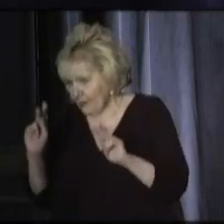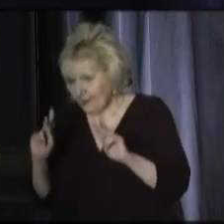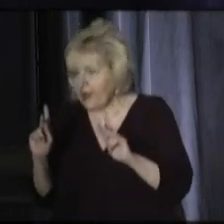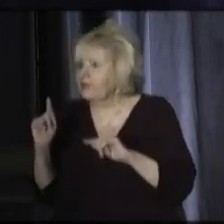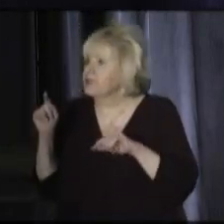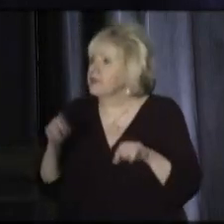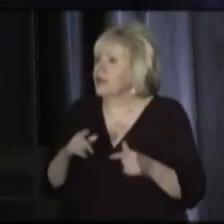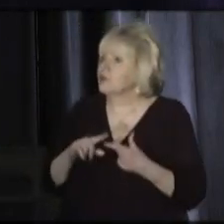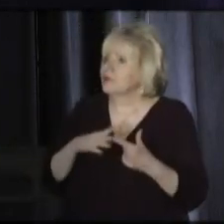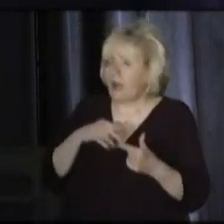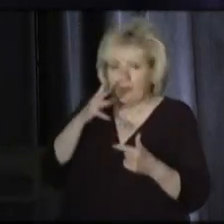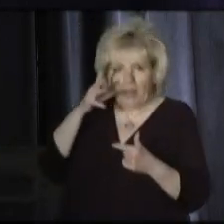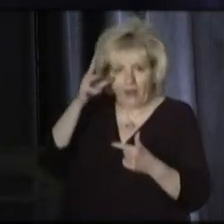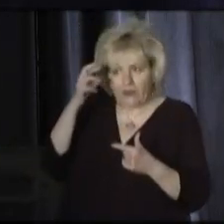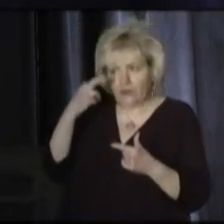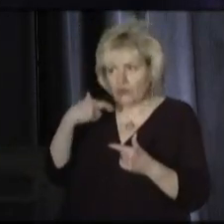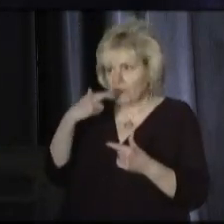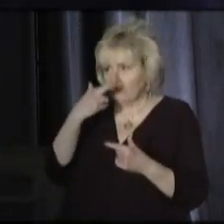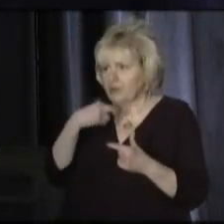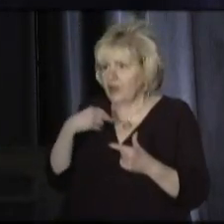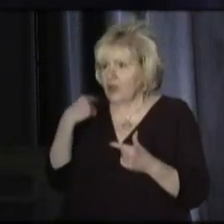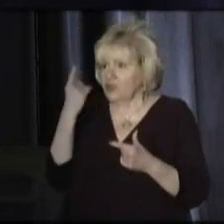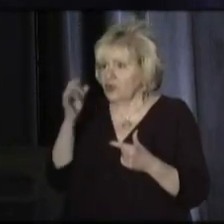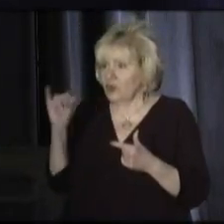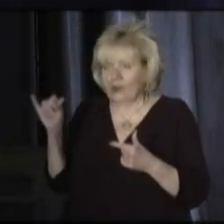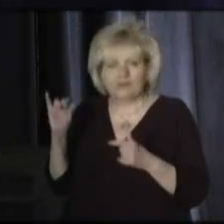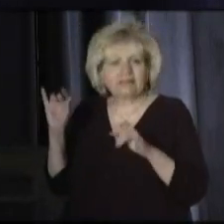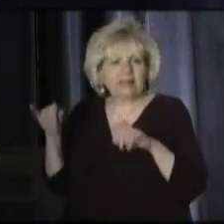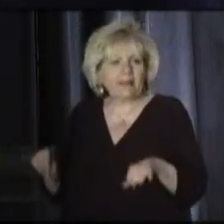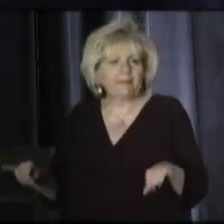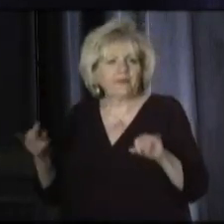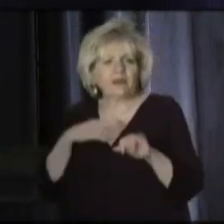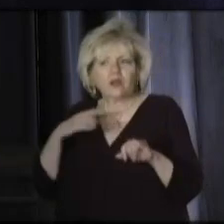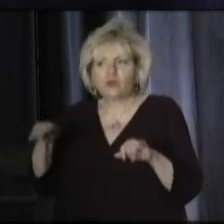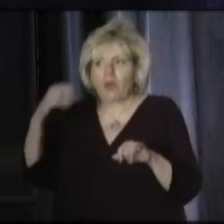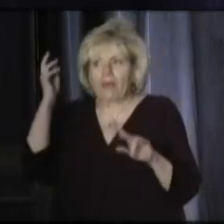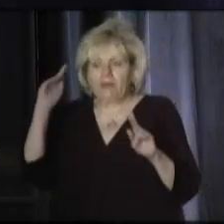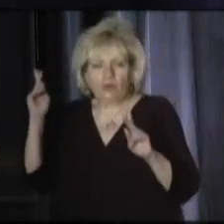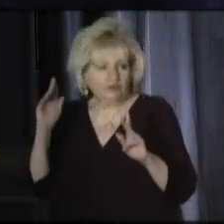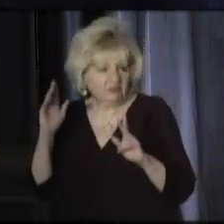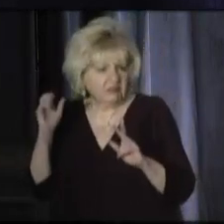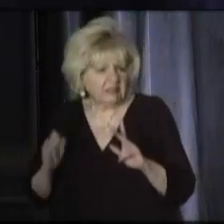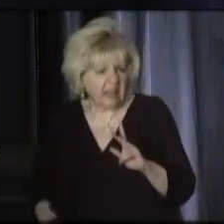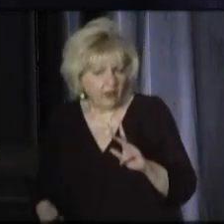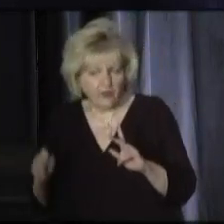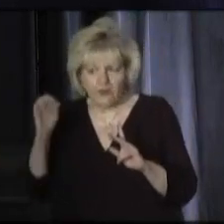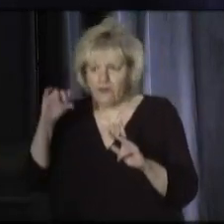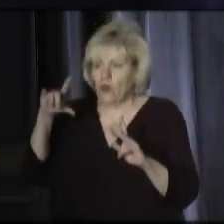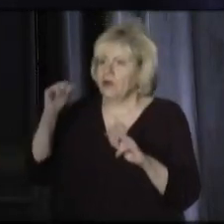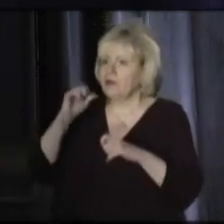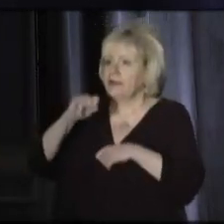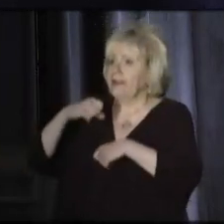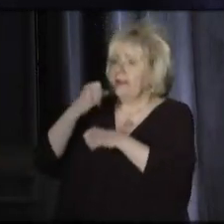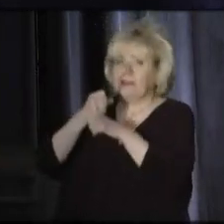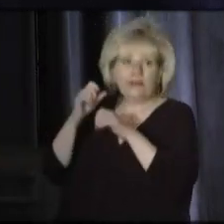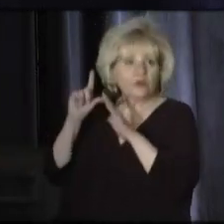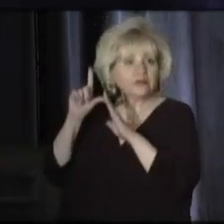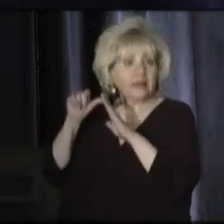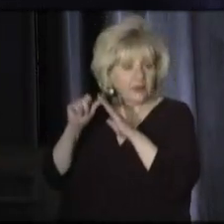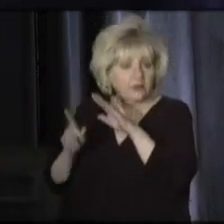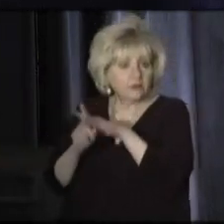Hi, everyone. Thank you so much for that, K-Ming. I'm such a fan. Thank you, Kundiman, for having me. As I said to